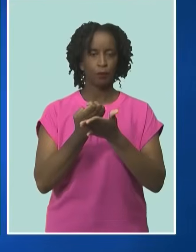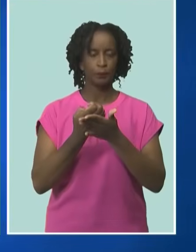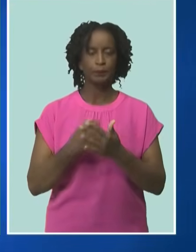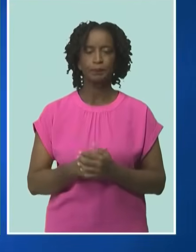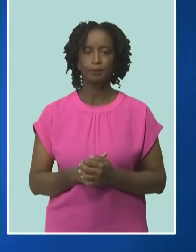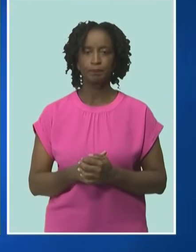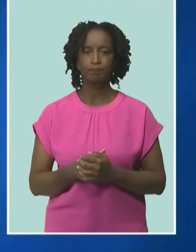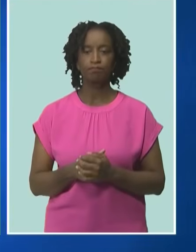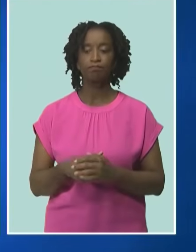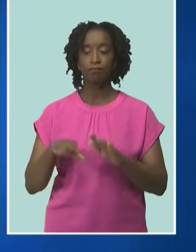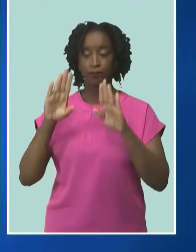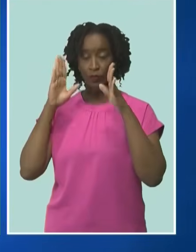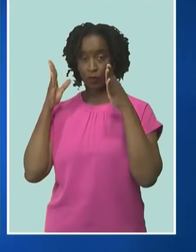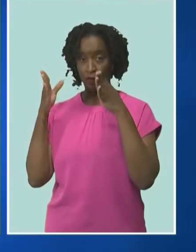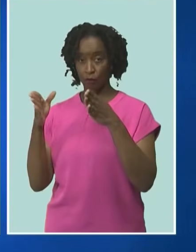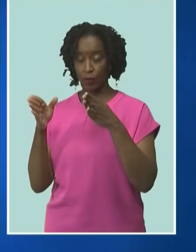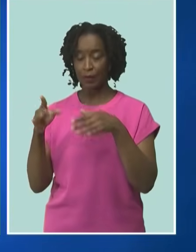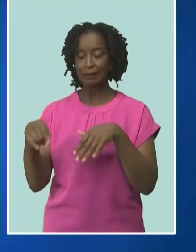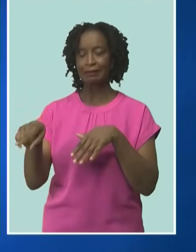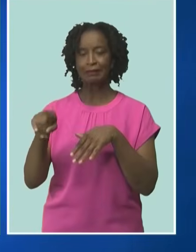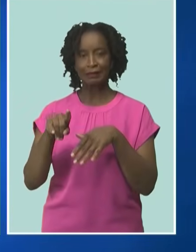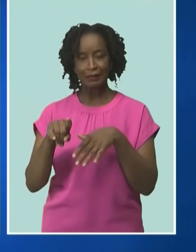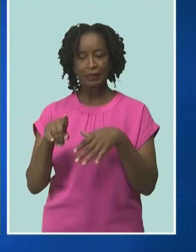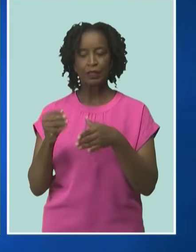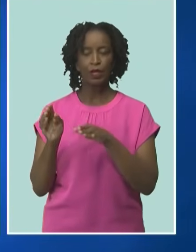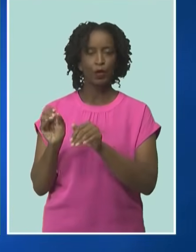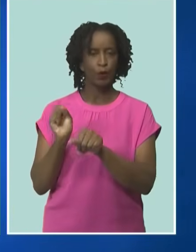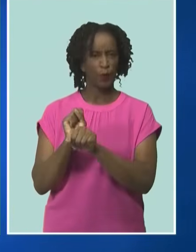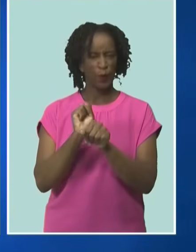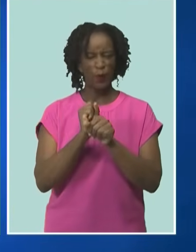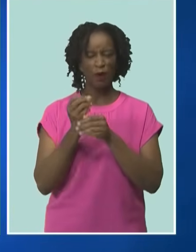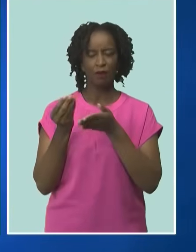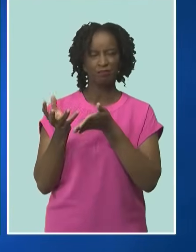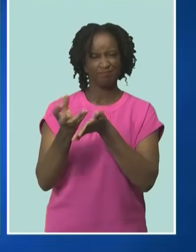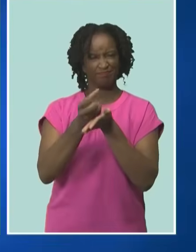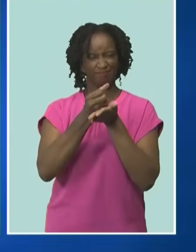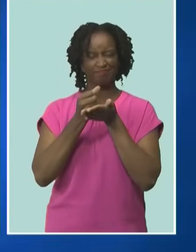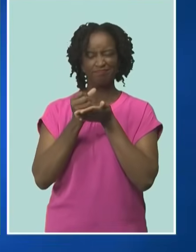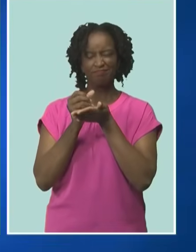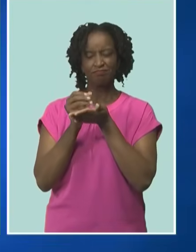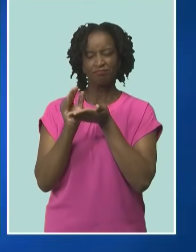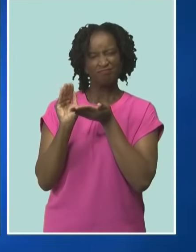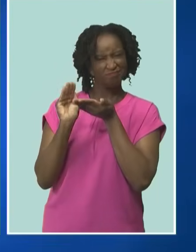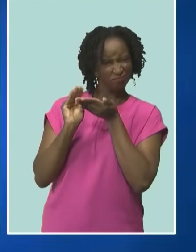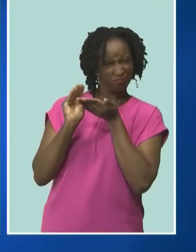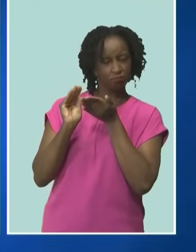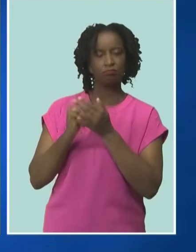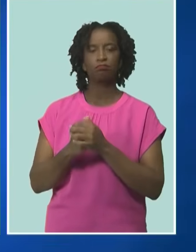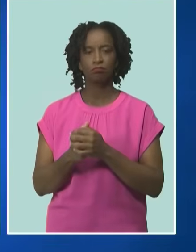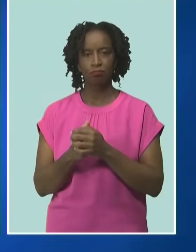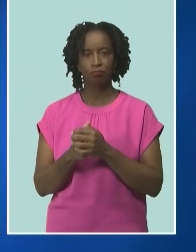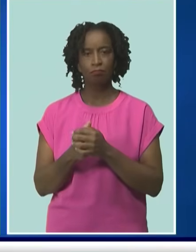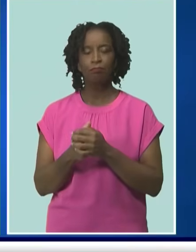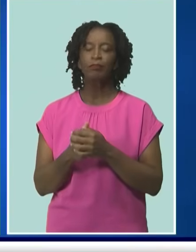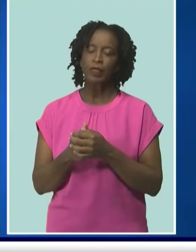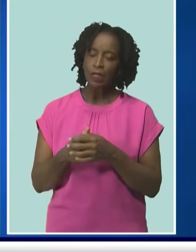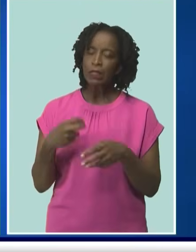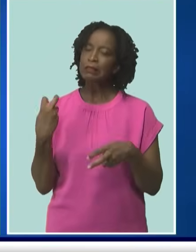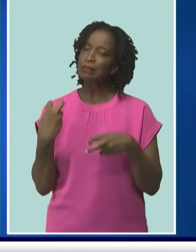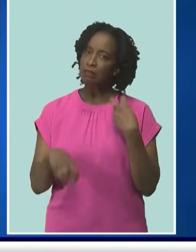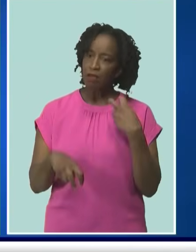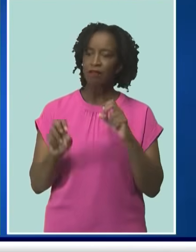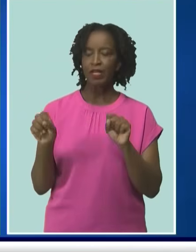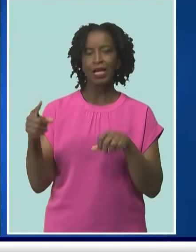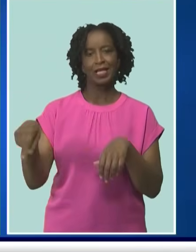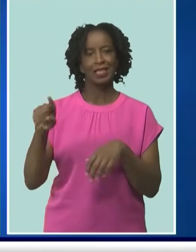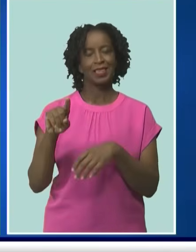focus is on low and middle income individuals. And I've seen the challenge sometimes in these individuals having access to credit.